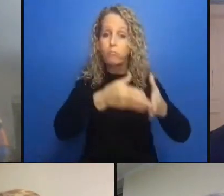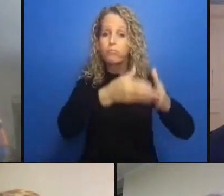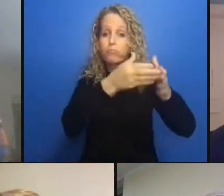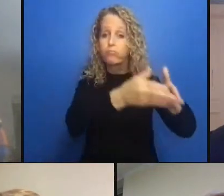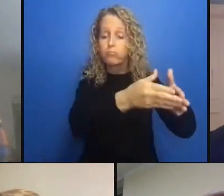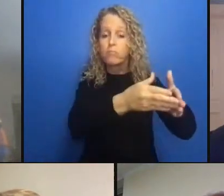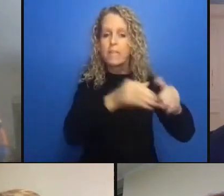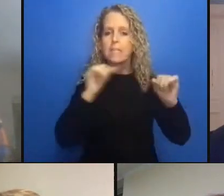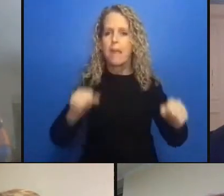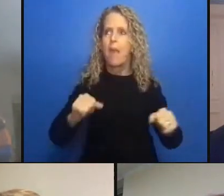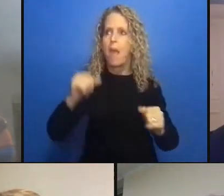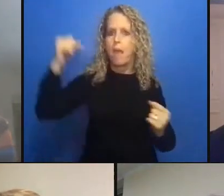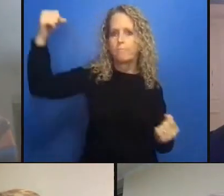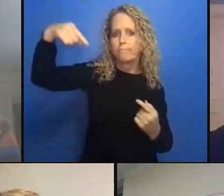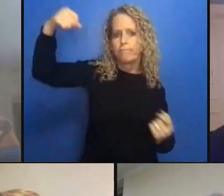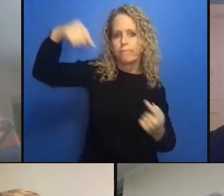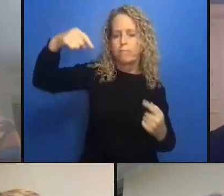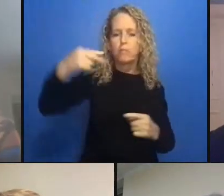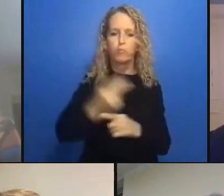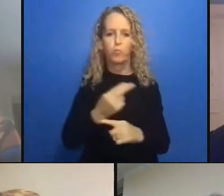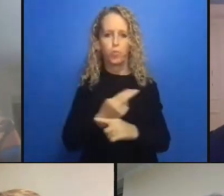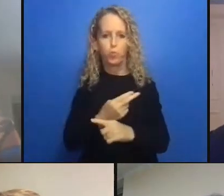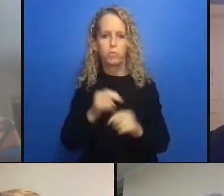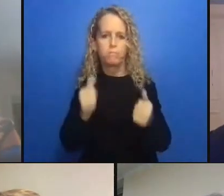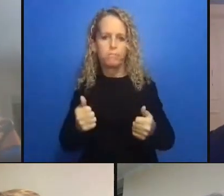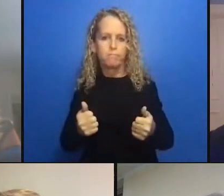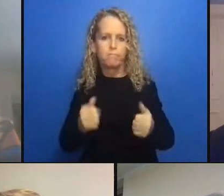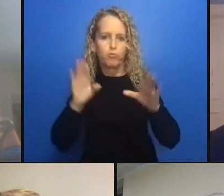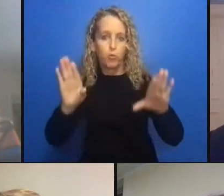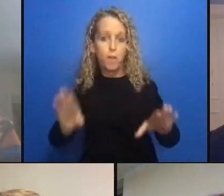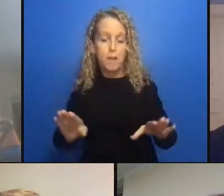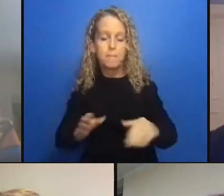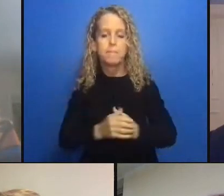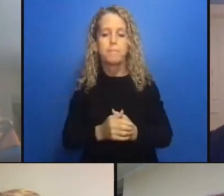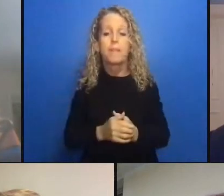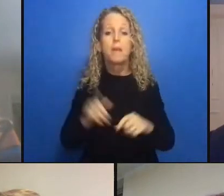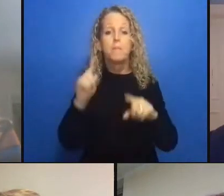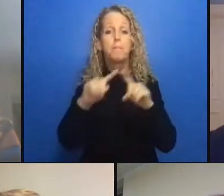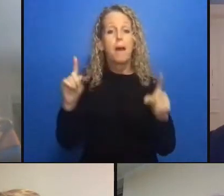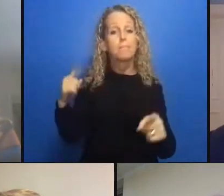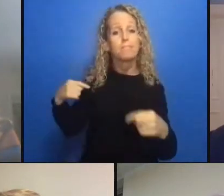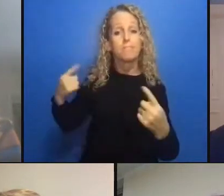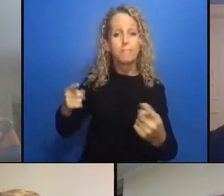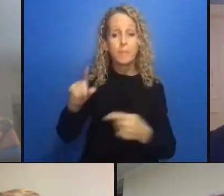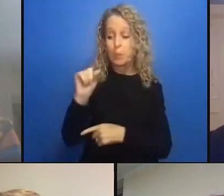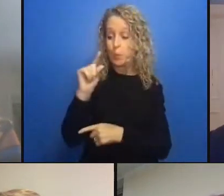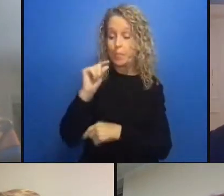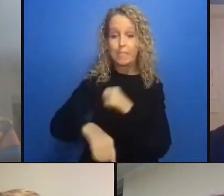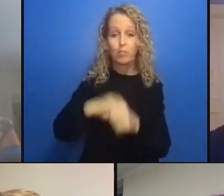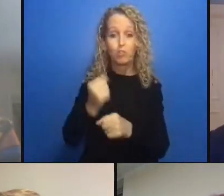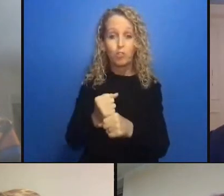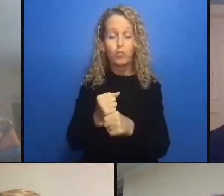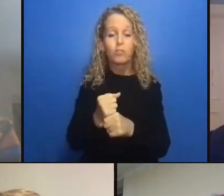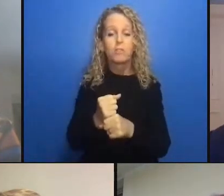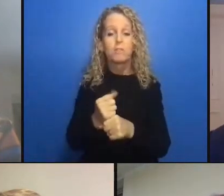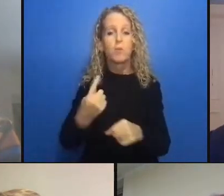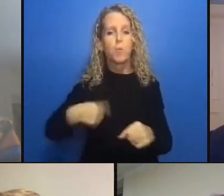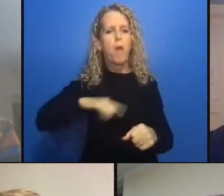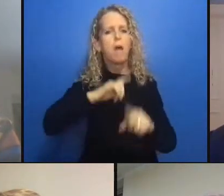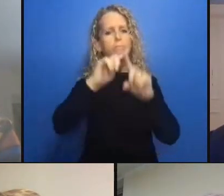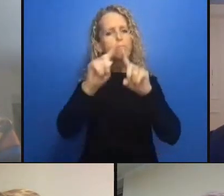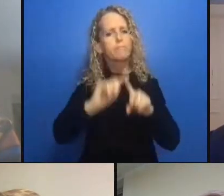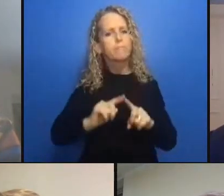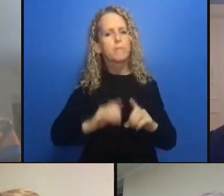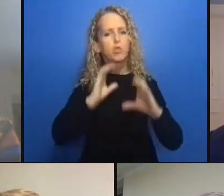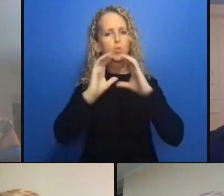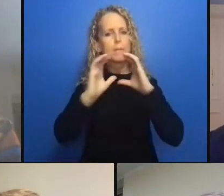One of the things that's happened over the last 20 years is we've been through a series of communication technologies.